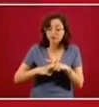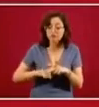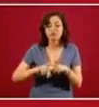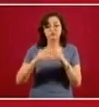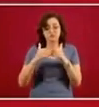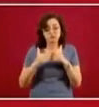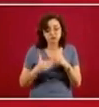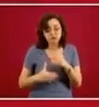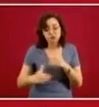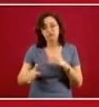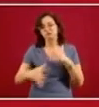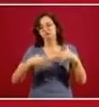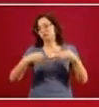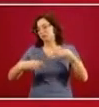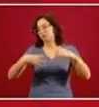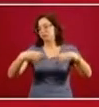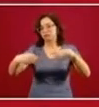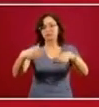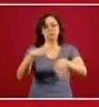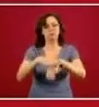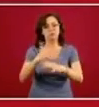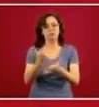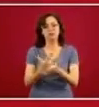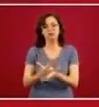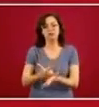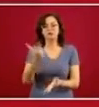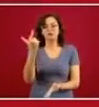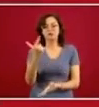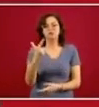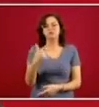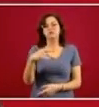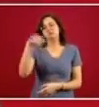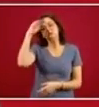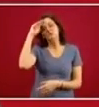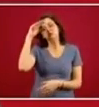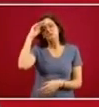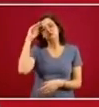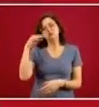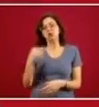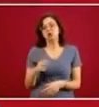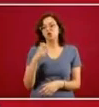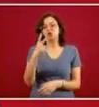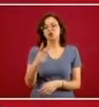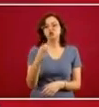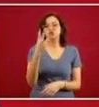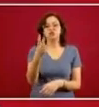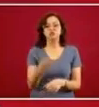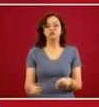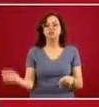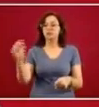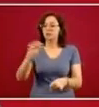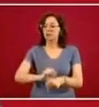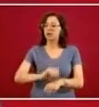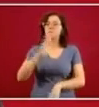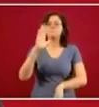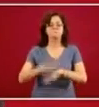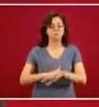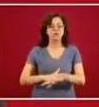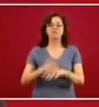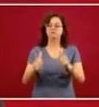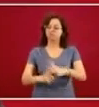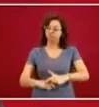clear. The epidemic has not finished. It's not over. It's actually just about to enter its